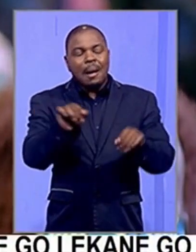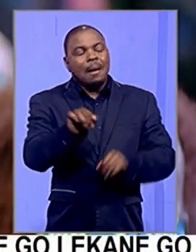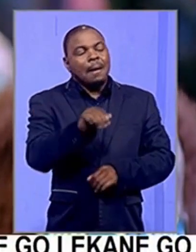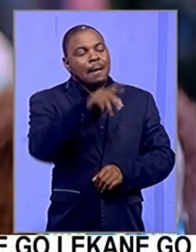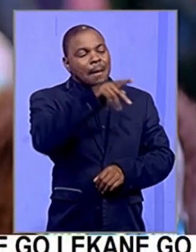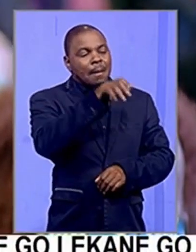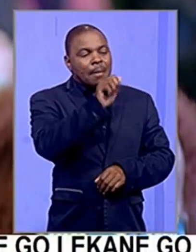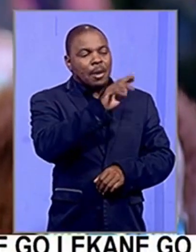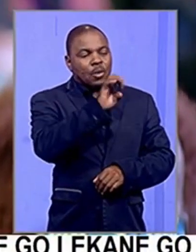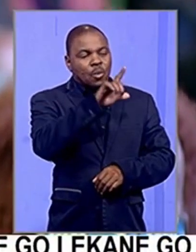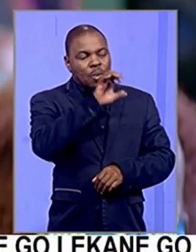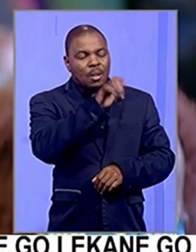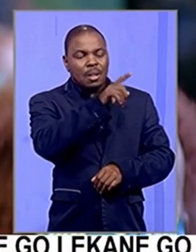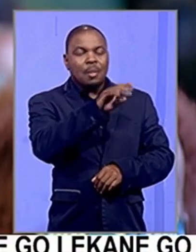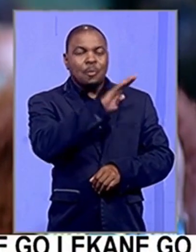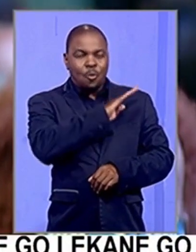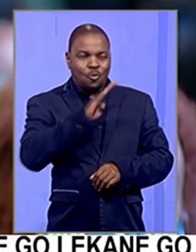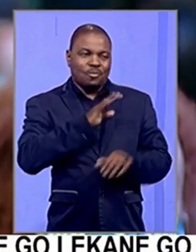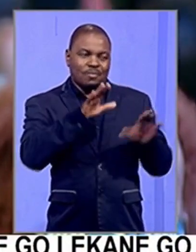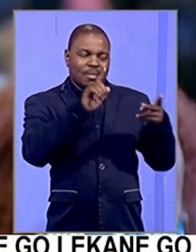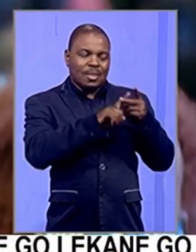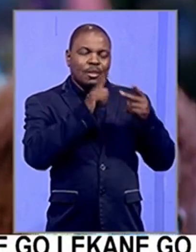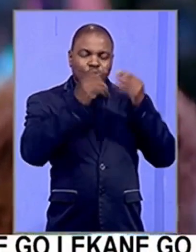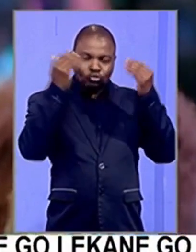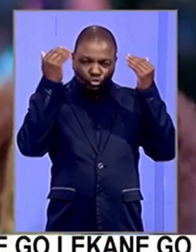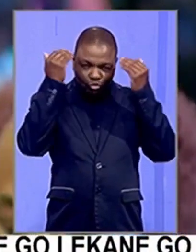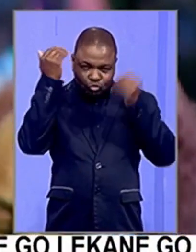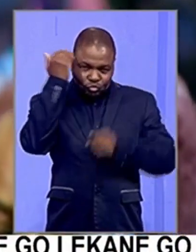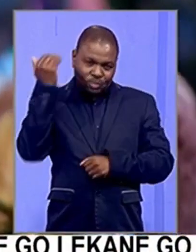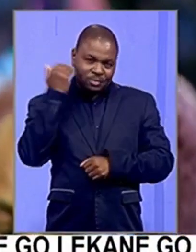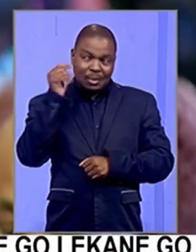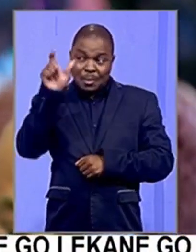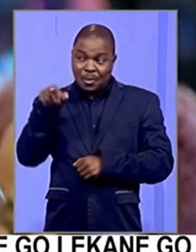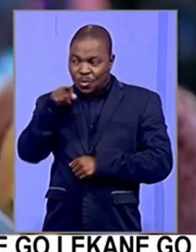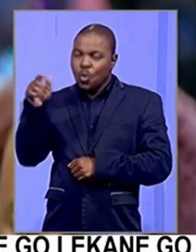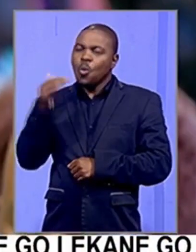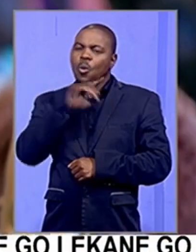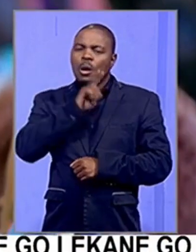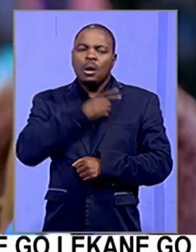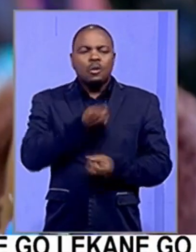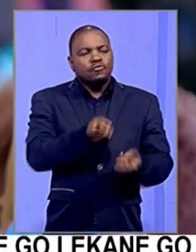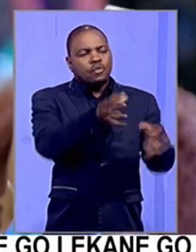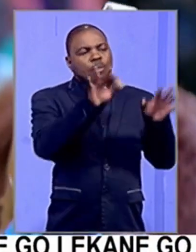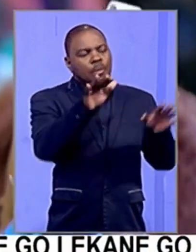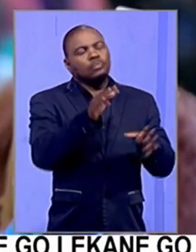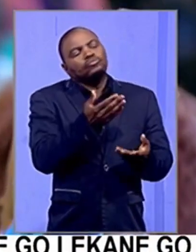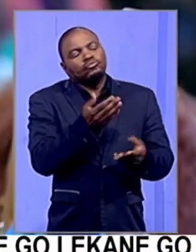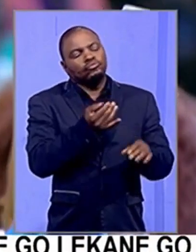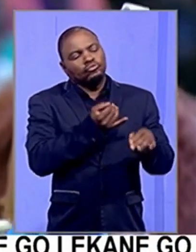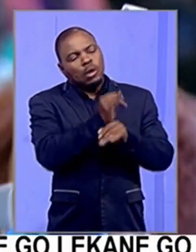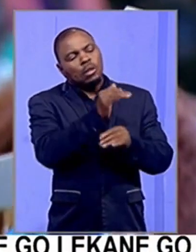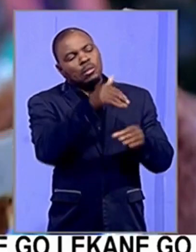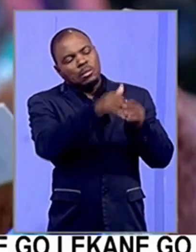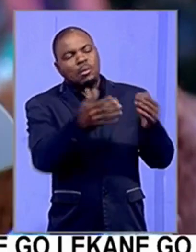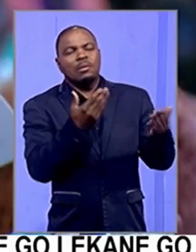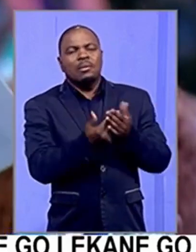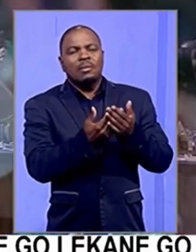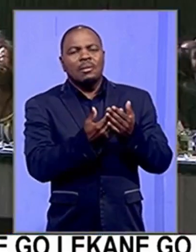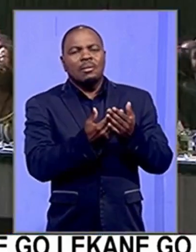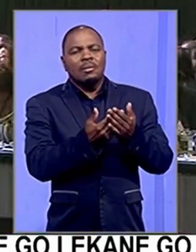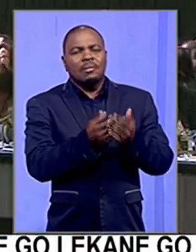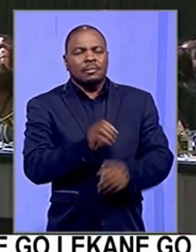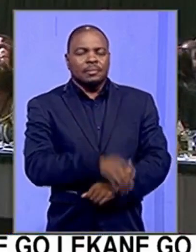boards and the magistrates who granted bail to people who should have never gotten bail in the first